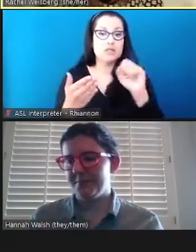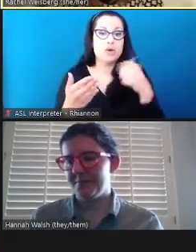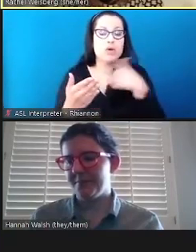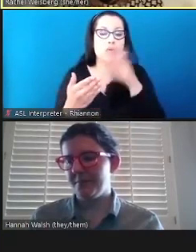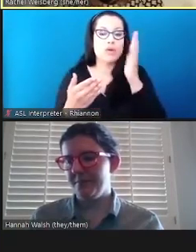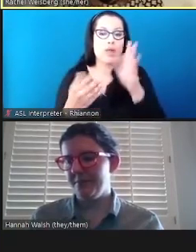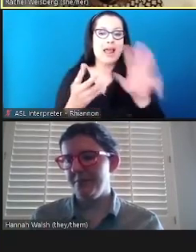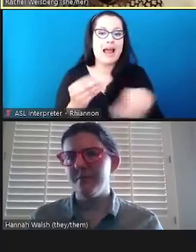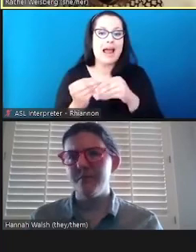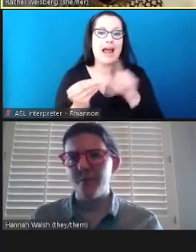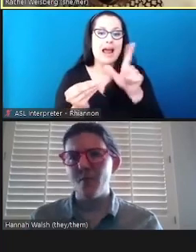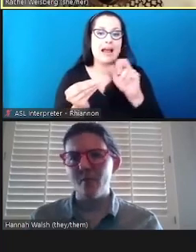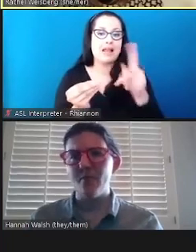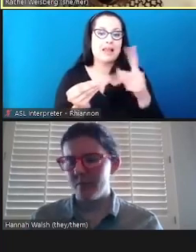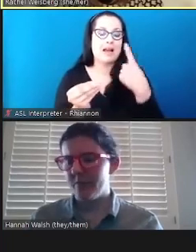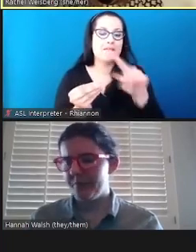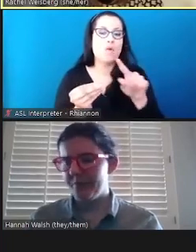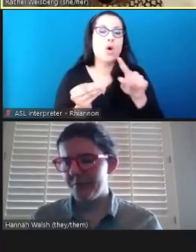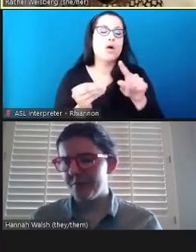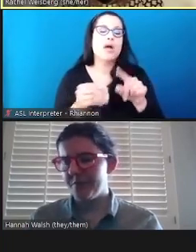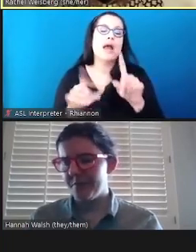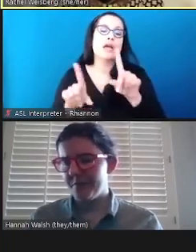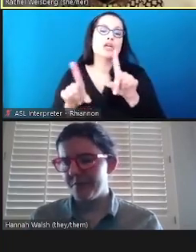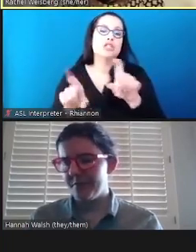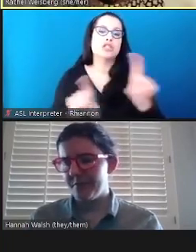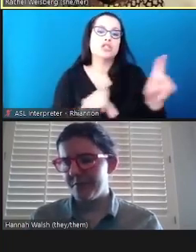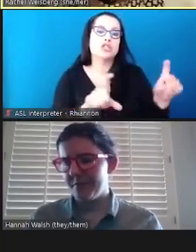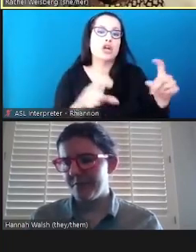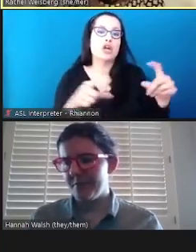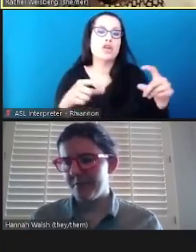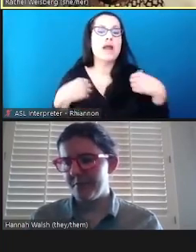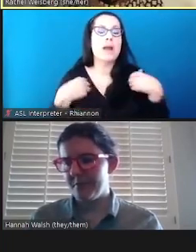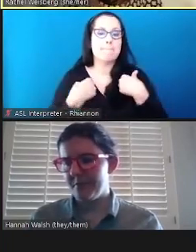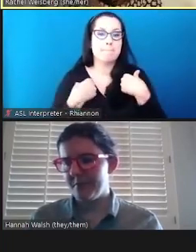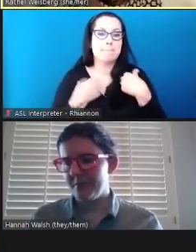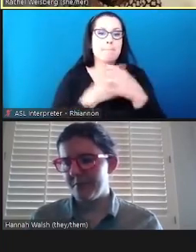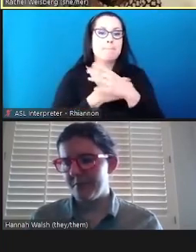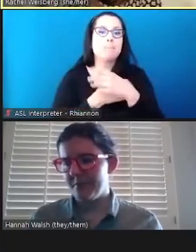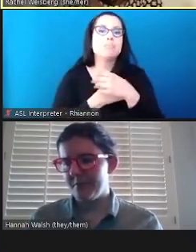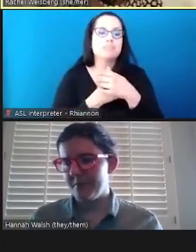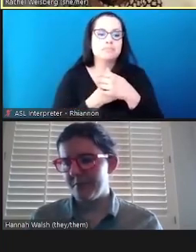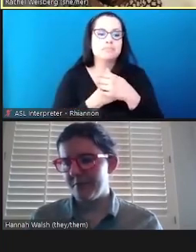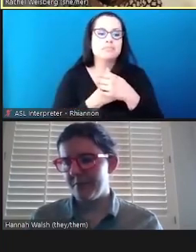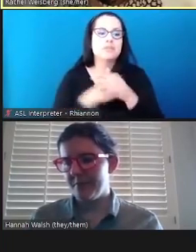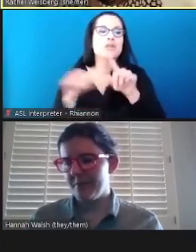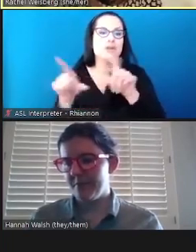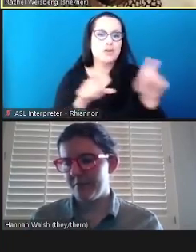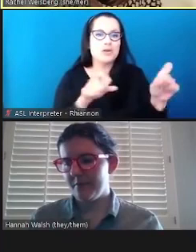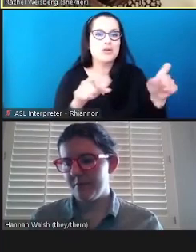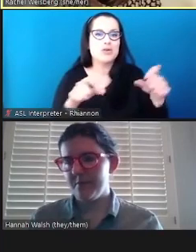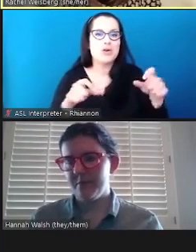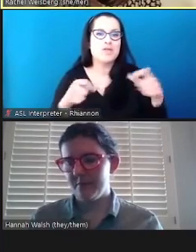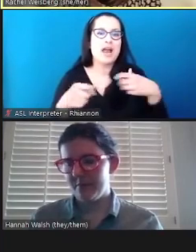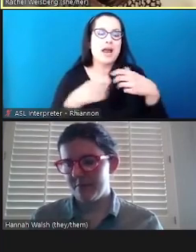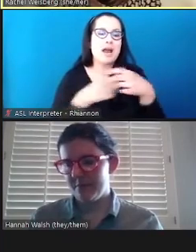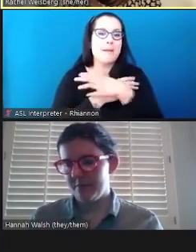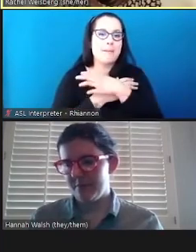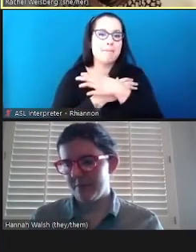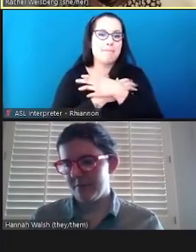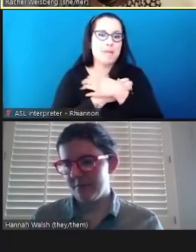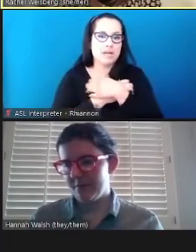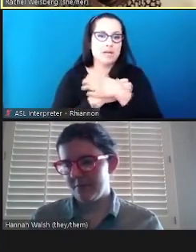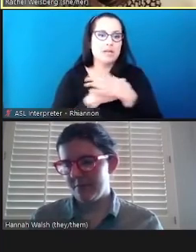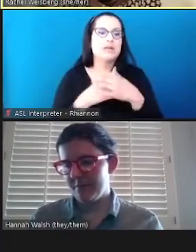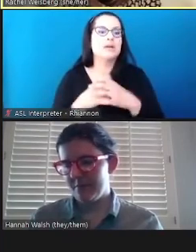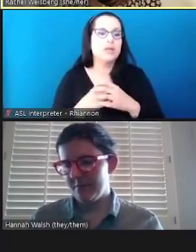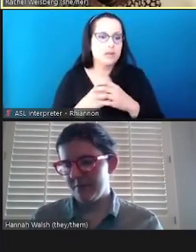link to a SurveyMonkey survey in the chat. We only asked a couple of questions. We'd appreciate it if you take a minute and tell us what you